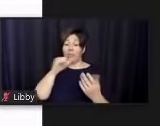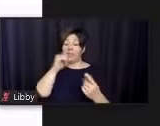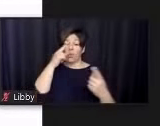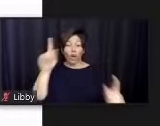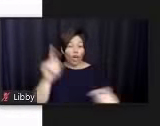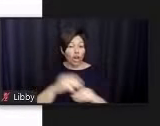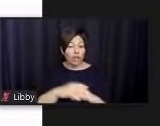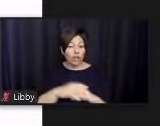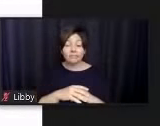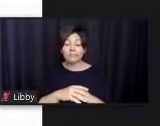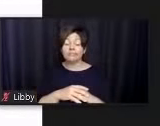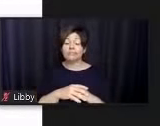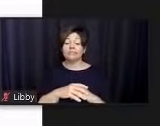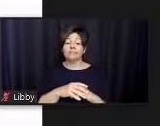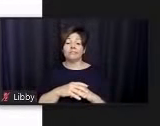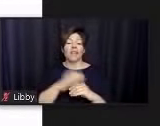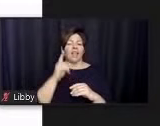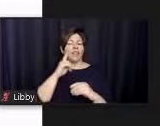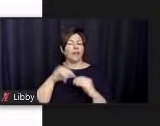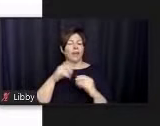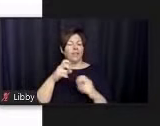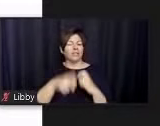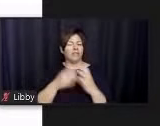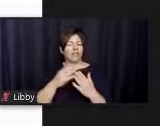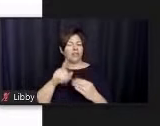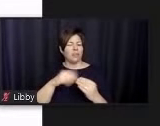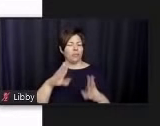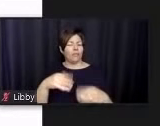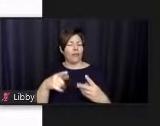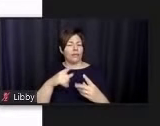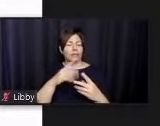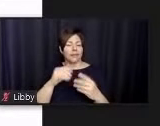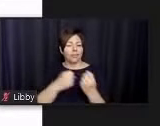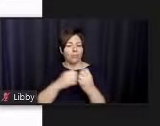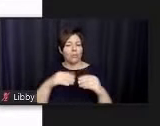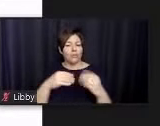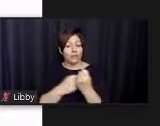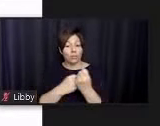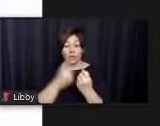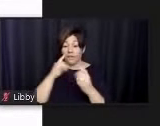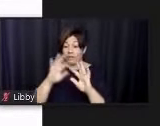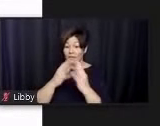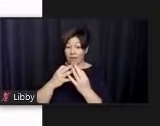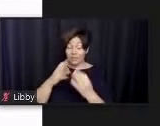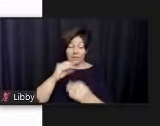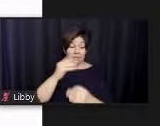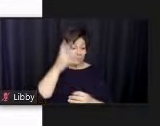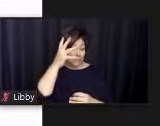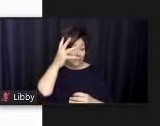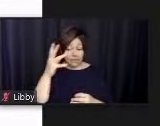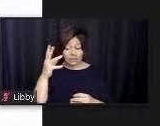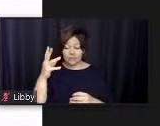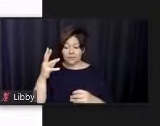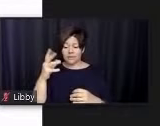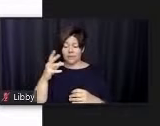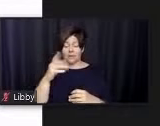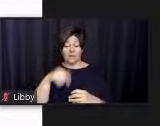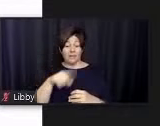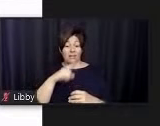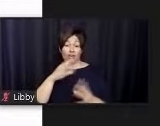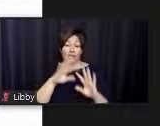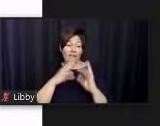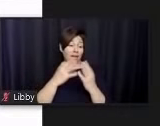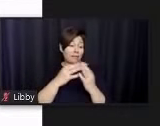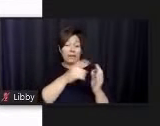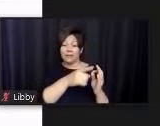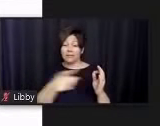keep thinking about different ways of doing this and ways of providing supports. And for families and parents, there's families